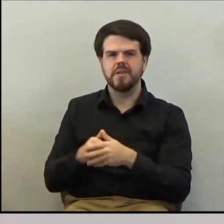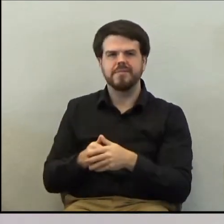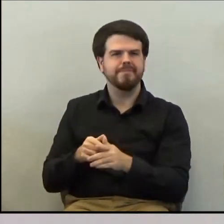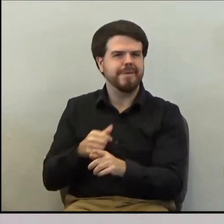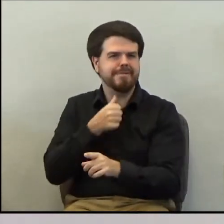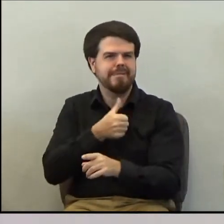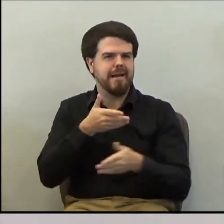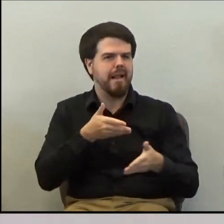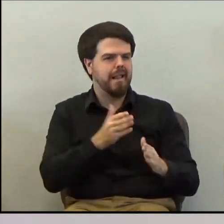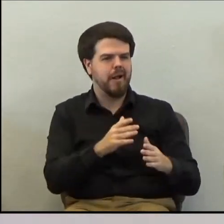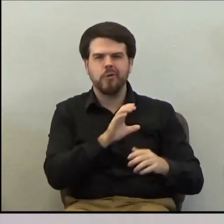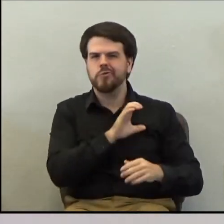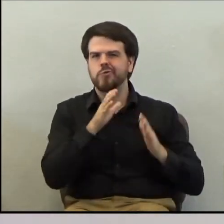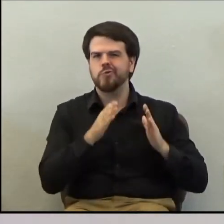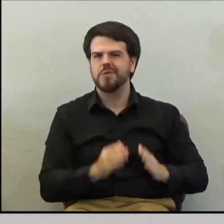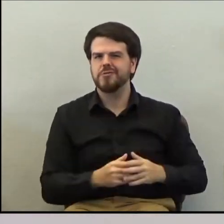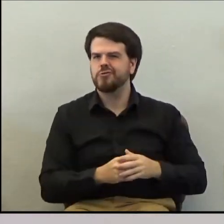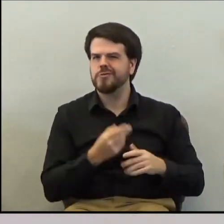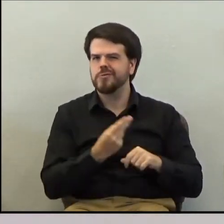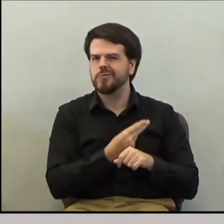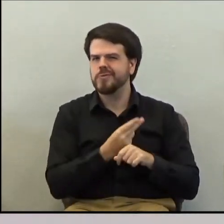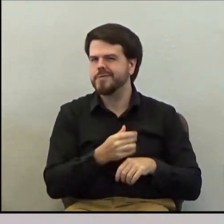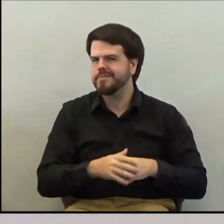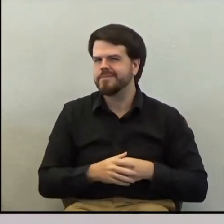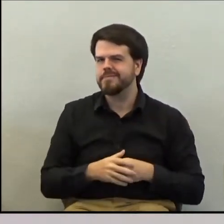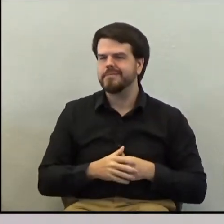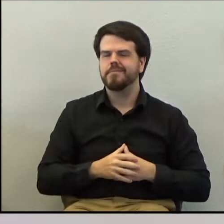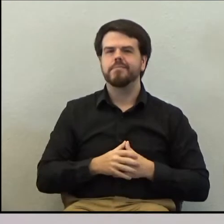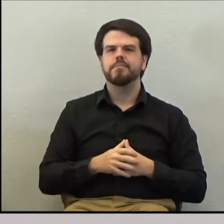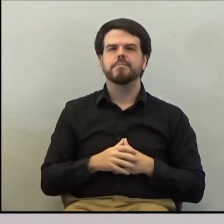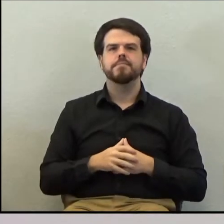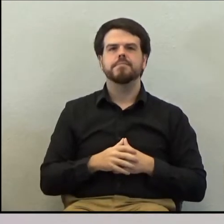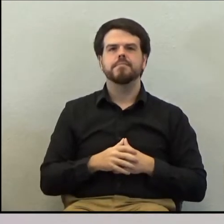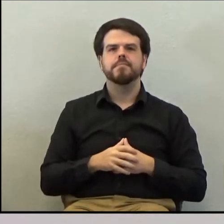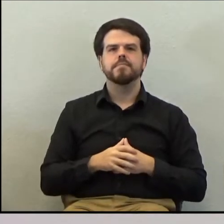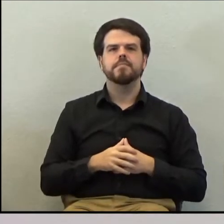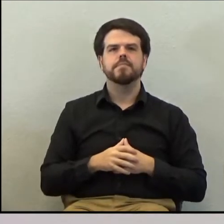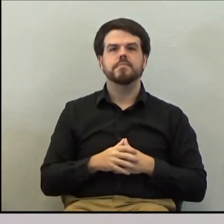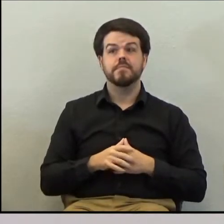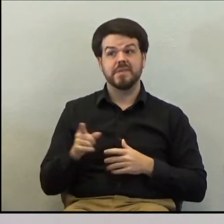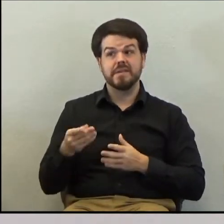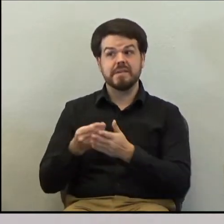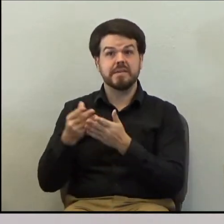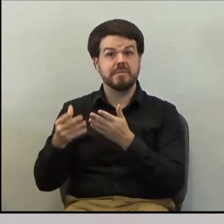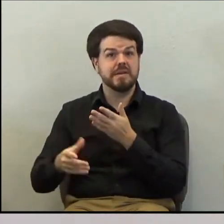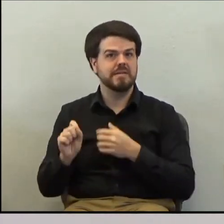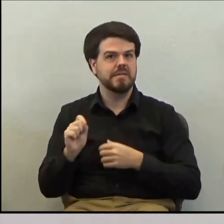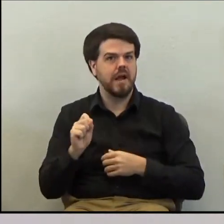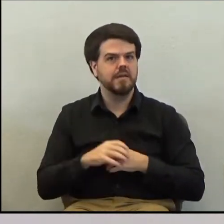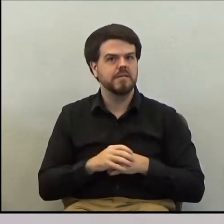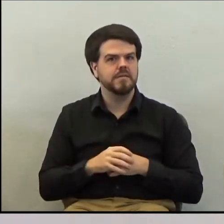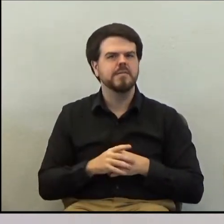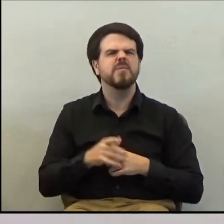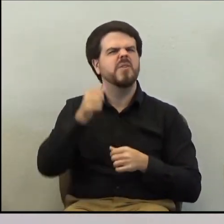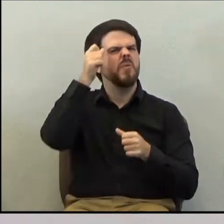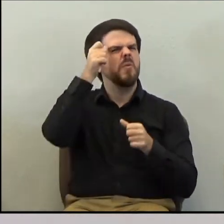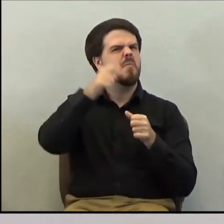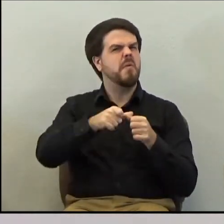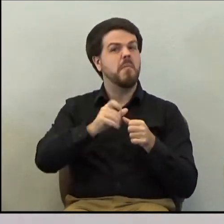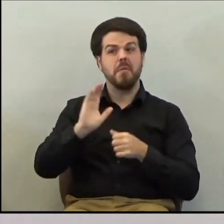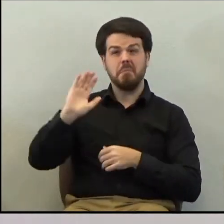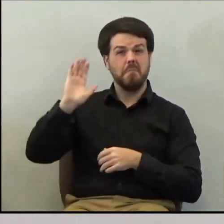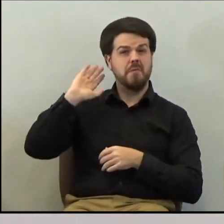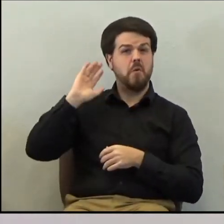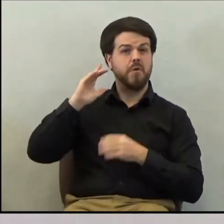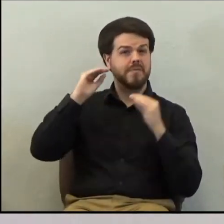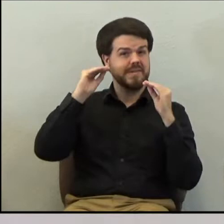it, much less let them have it, because again, they were very expensive. But you'll recall from our previous studies that the